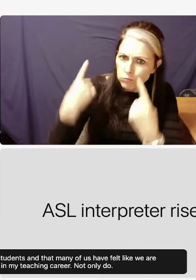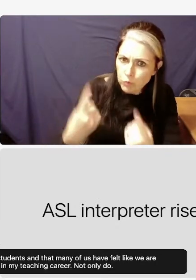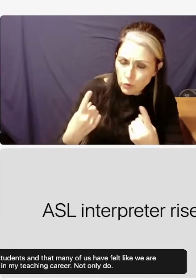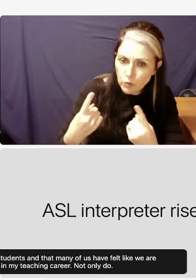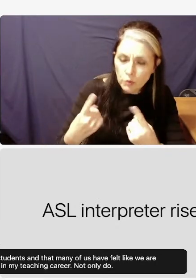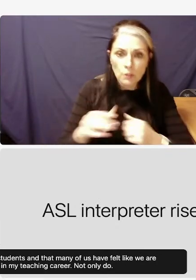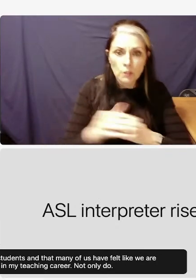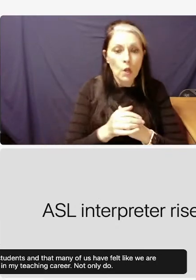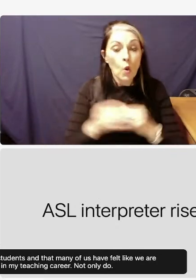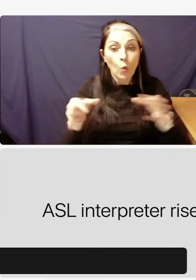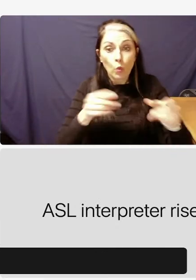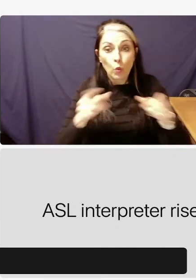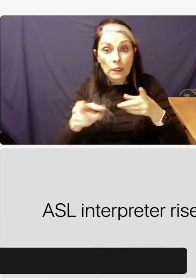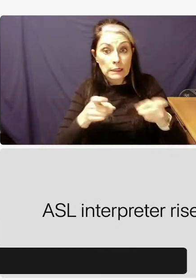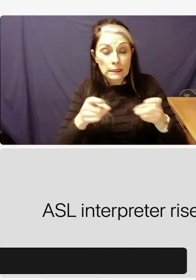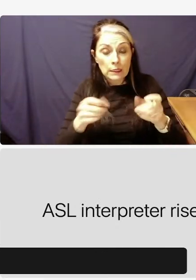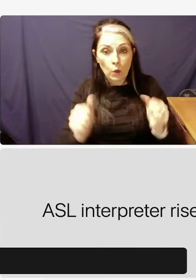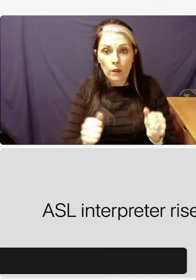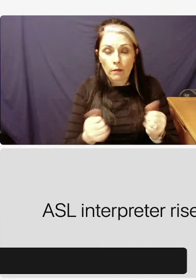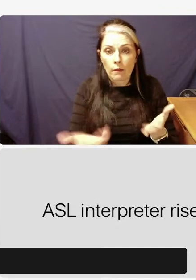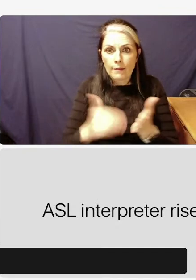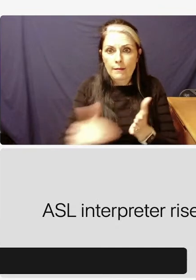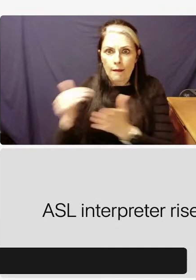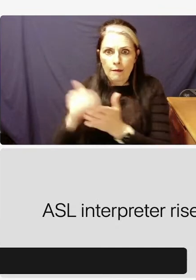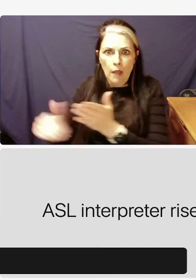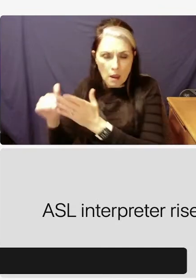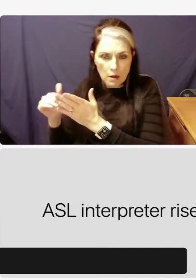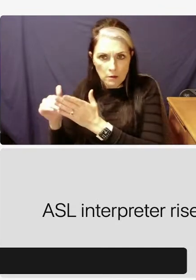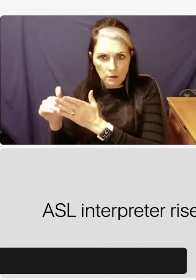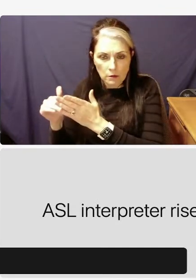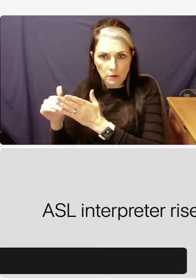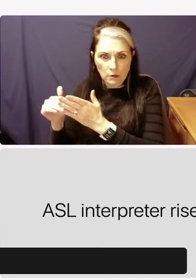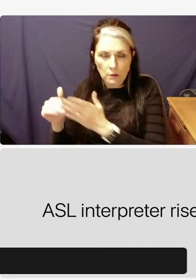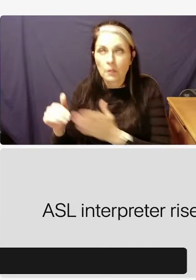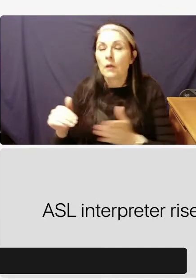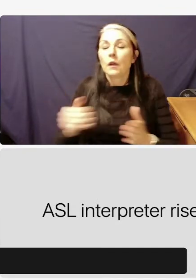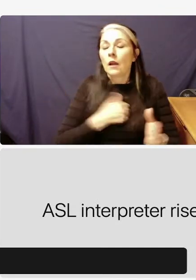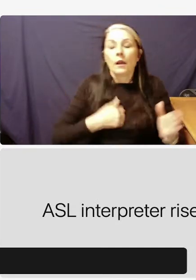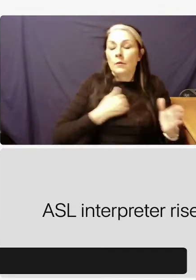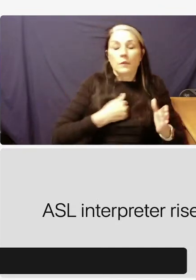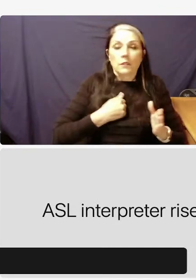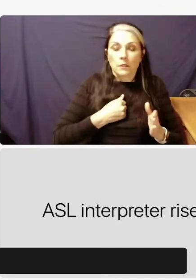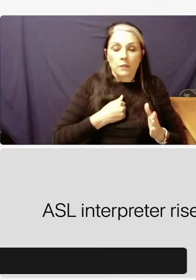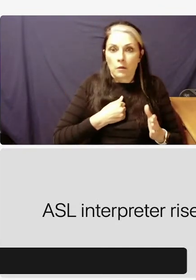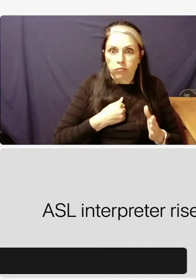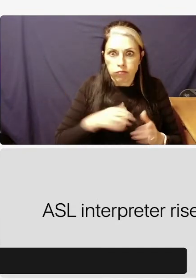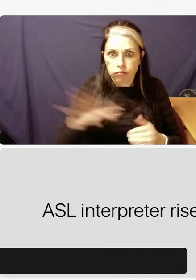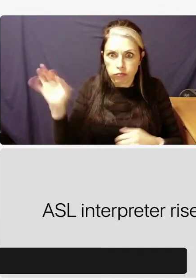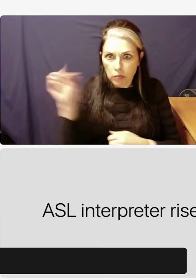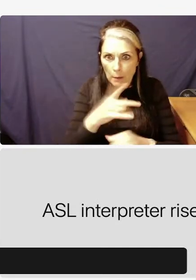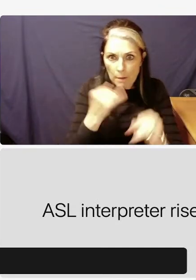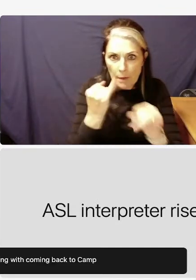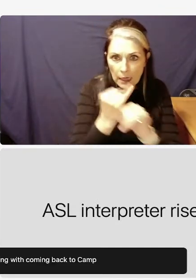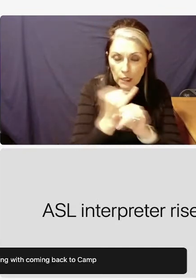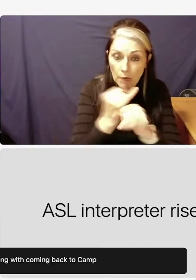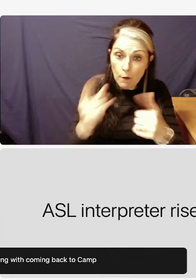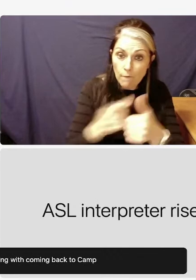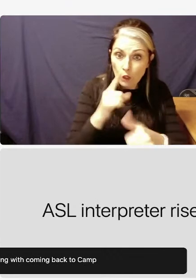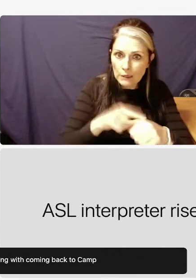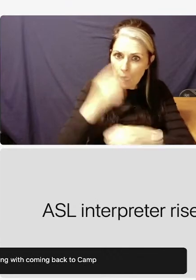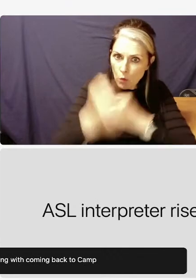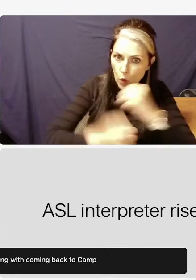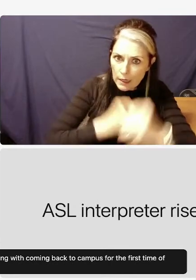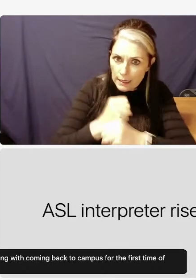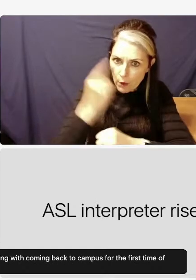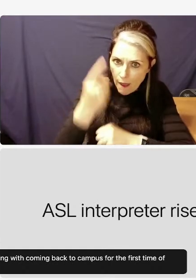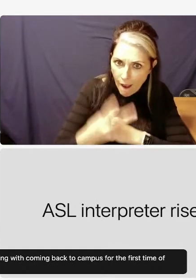we have to deal with back to back um oh my goodness i'm sorry dealing with coming back to campus for the first time in a year and a half